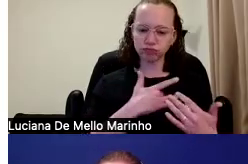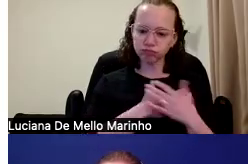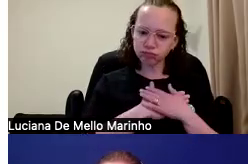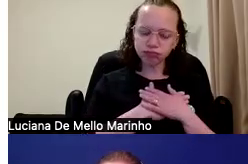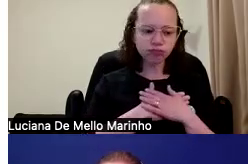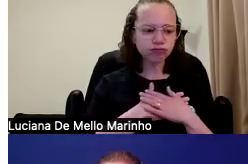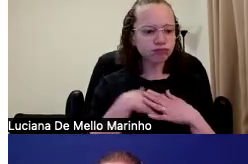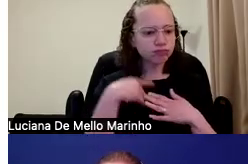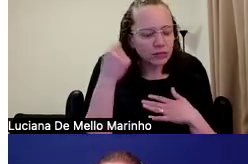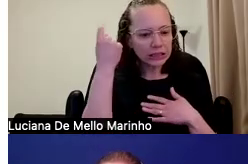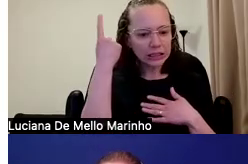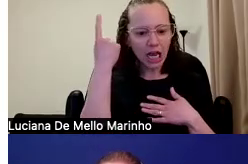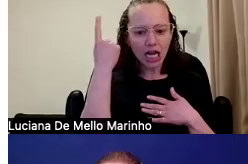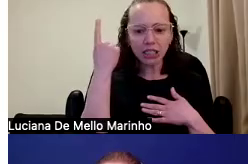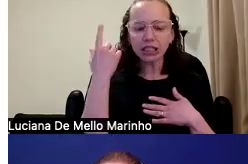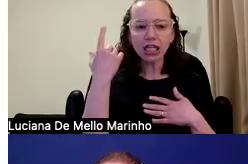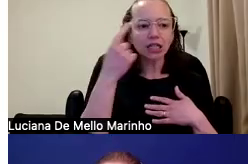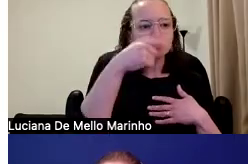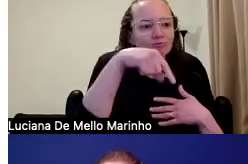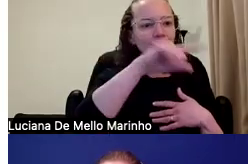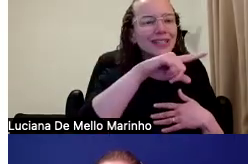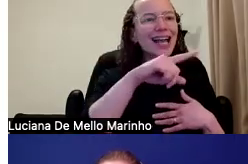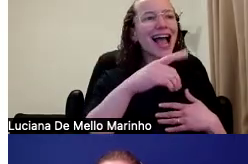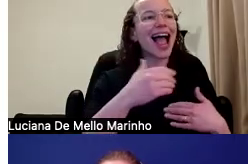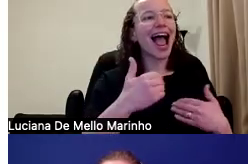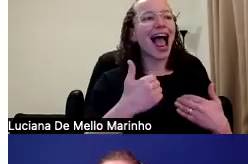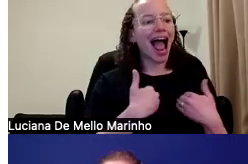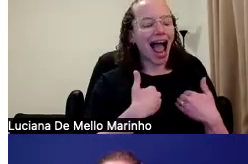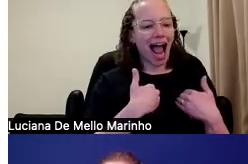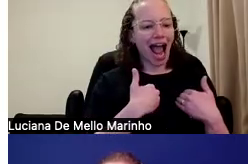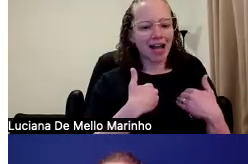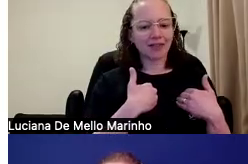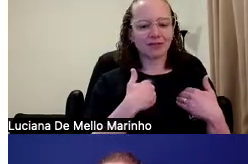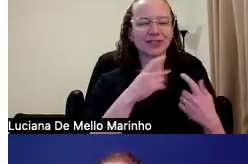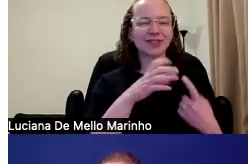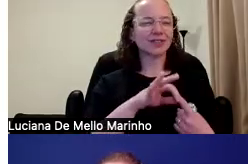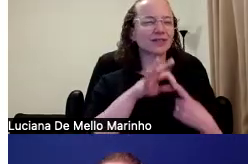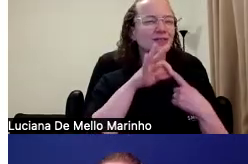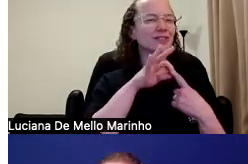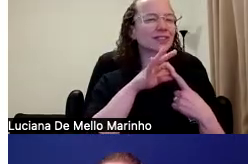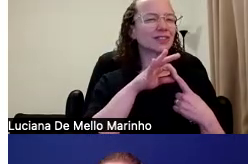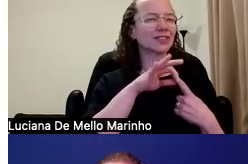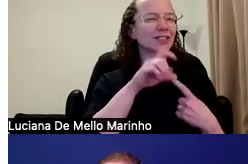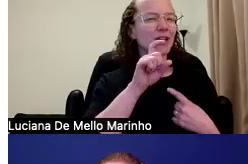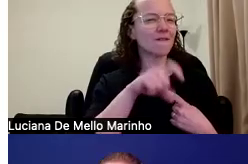are just, they really, I understand what they're going through, and